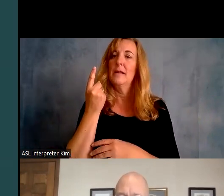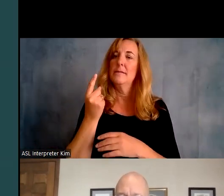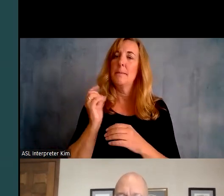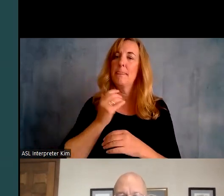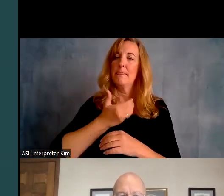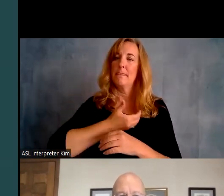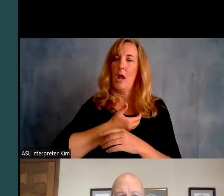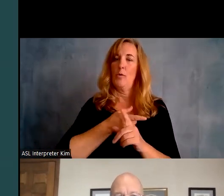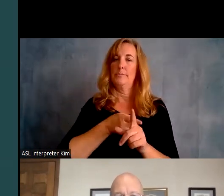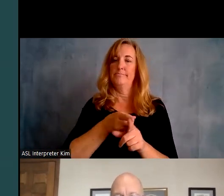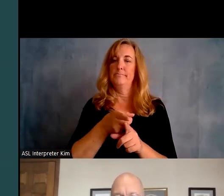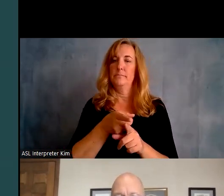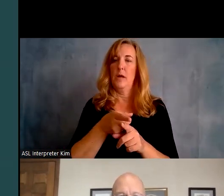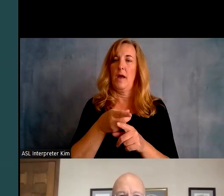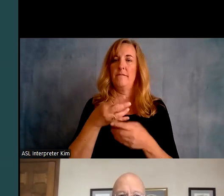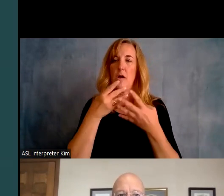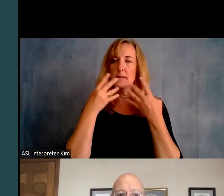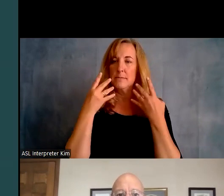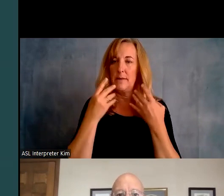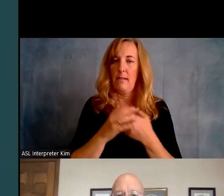hospitality is.